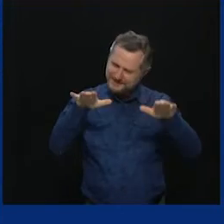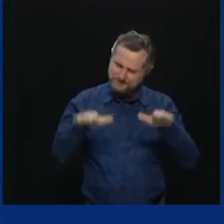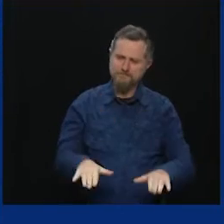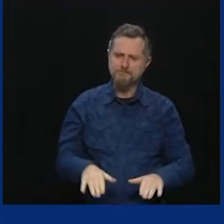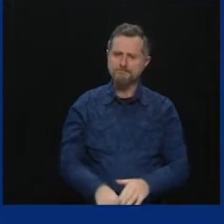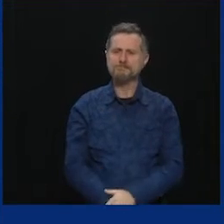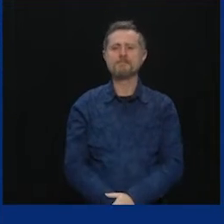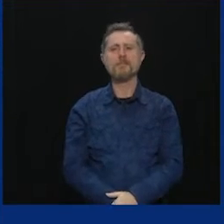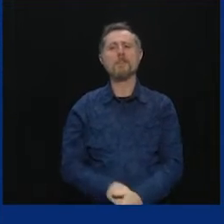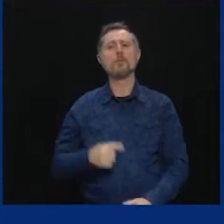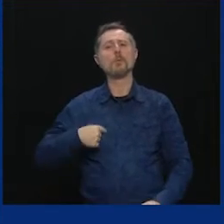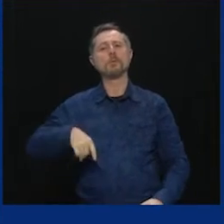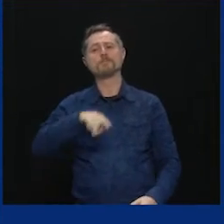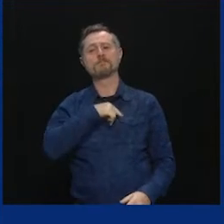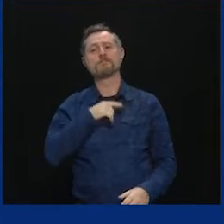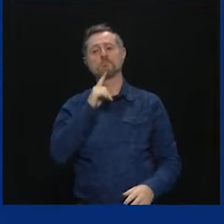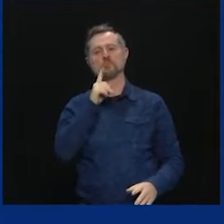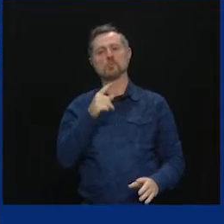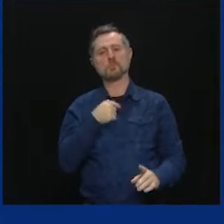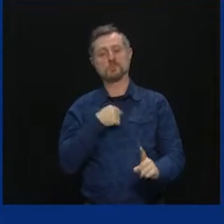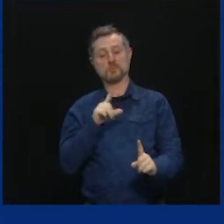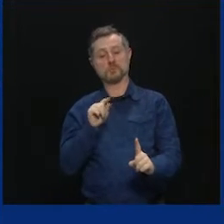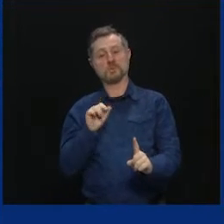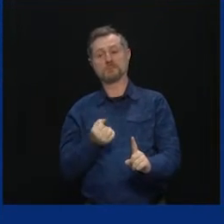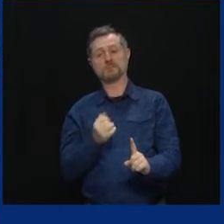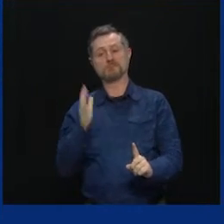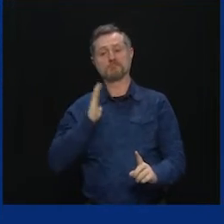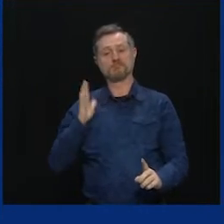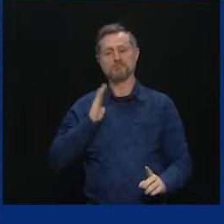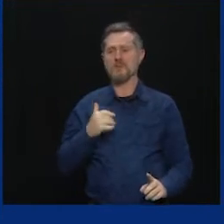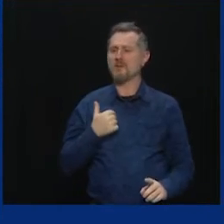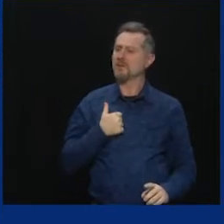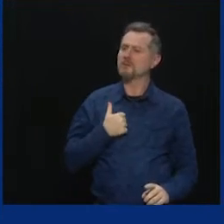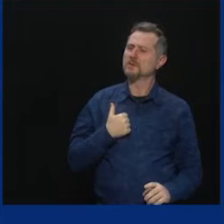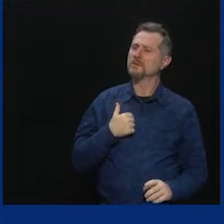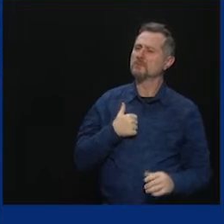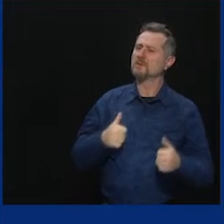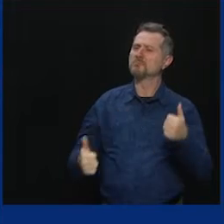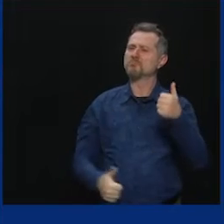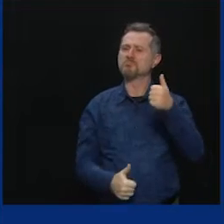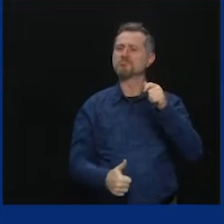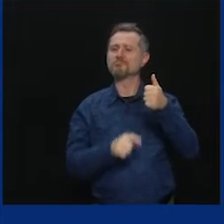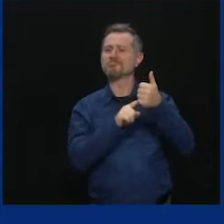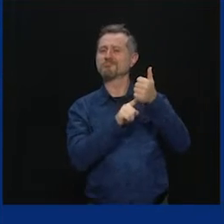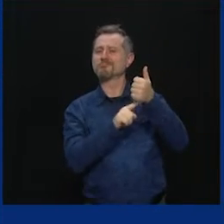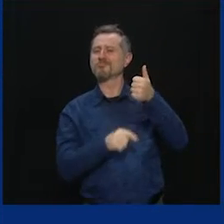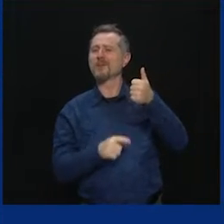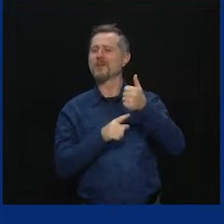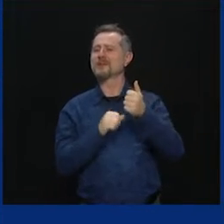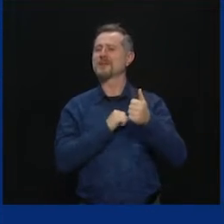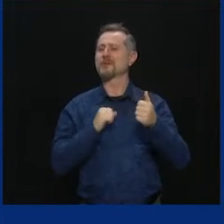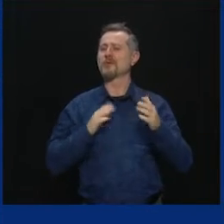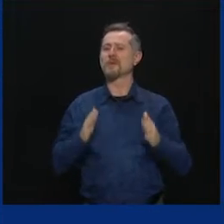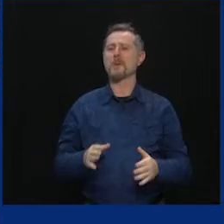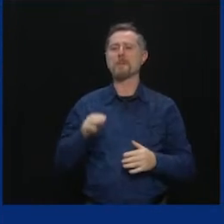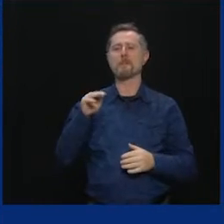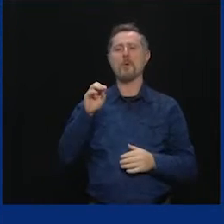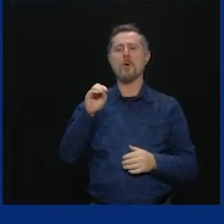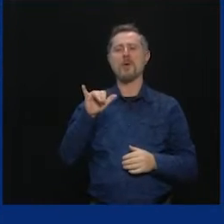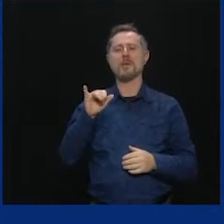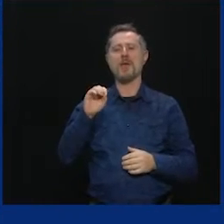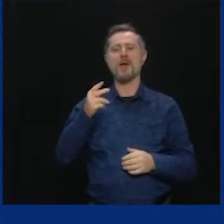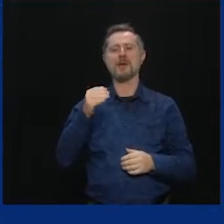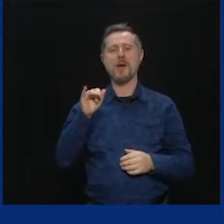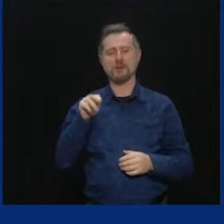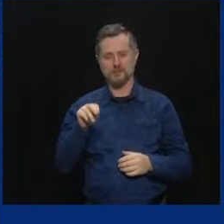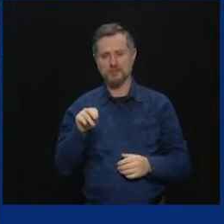literally in my 20s as a staffer for Senator Daniel Patrick Moynihan in Washington, D.C. And I was responsible for all